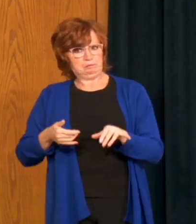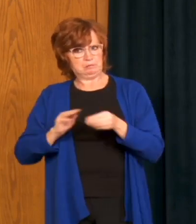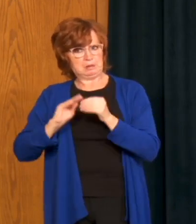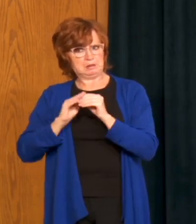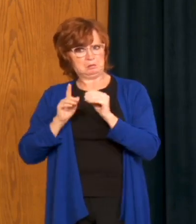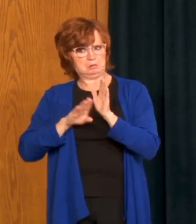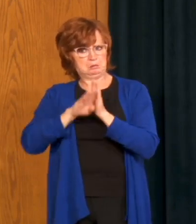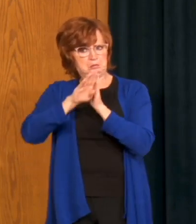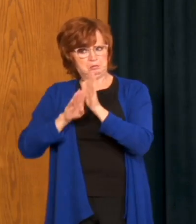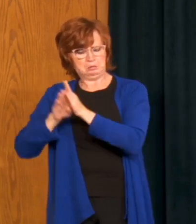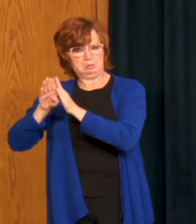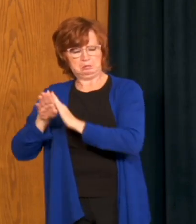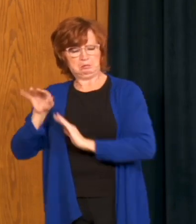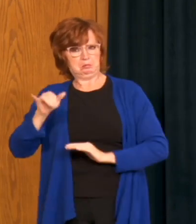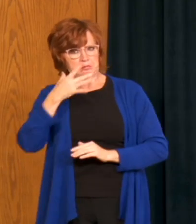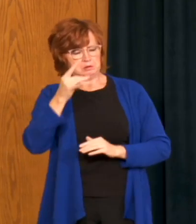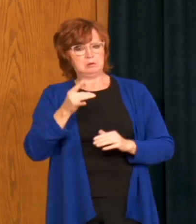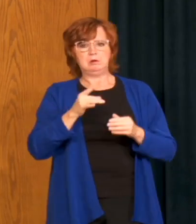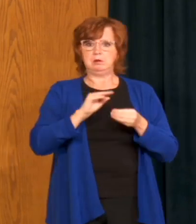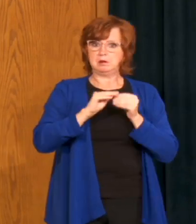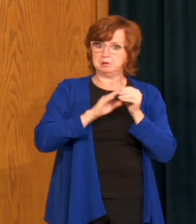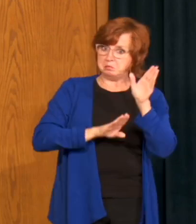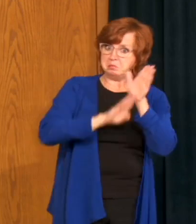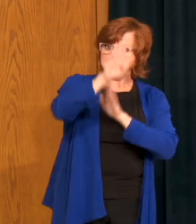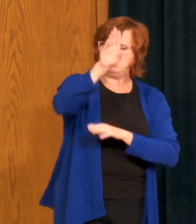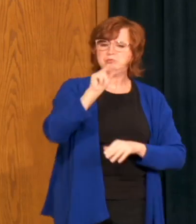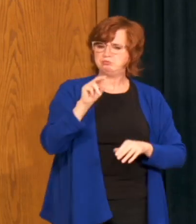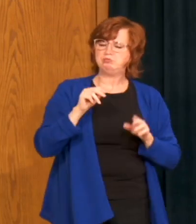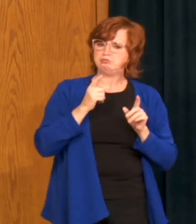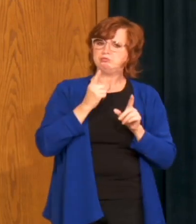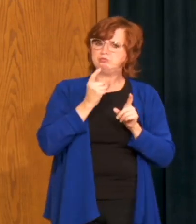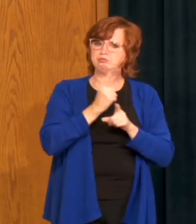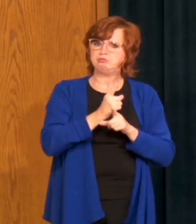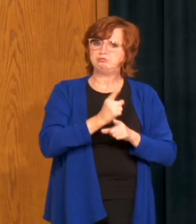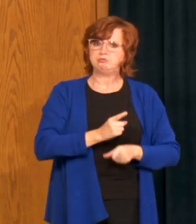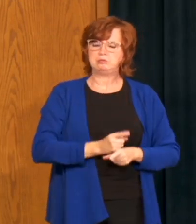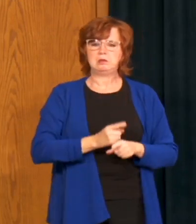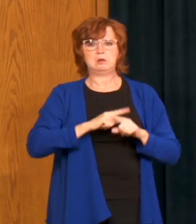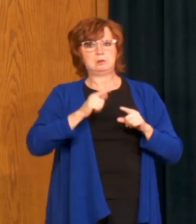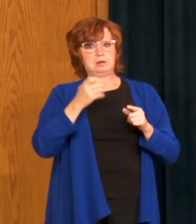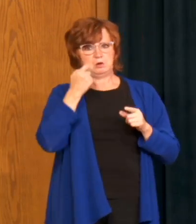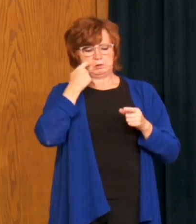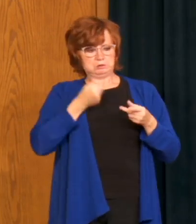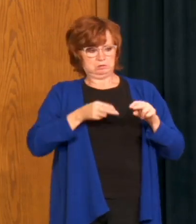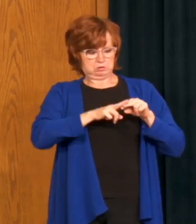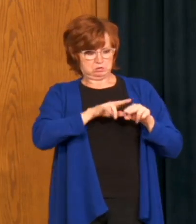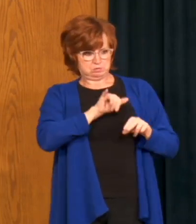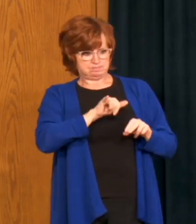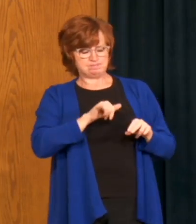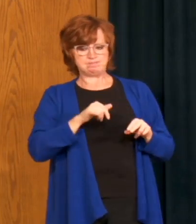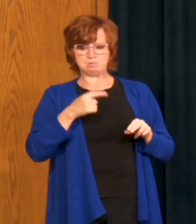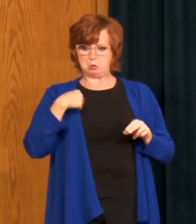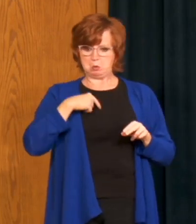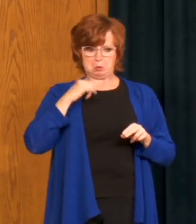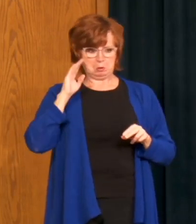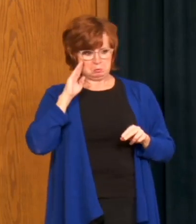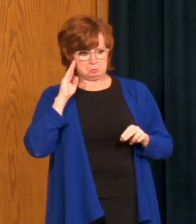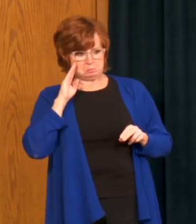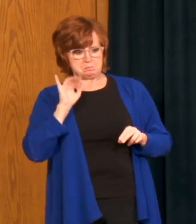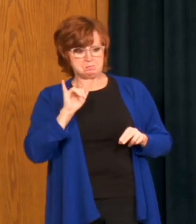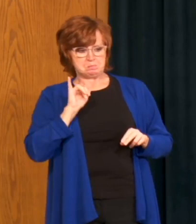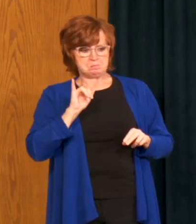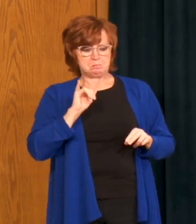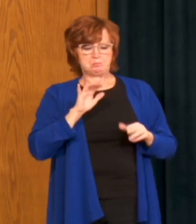still relatively low and quite manageable, the recent increase should be a reminder to each and every one of us that COVID-19 is a